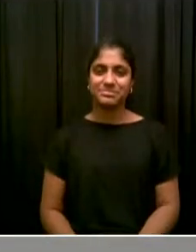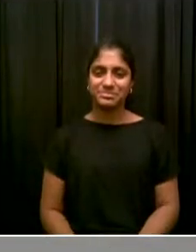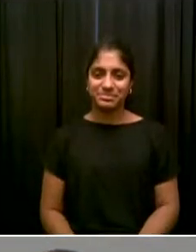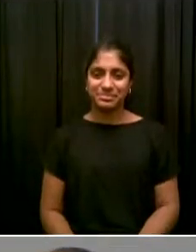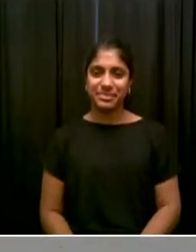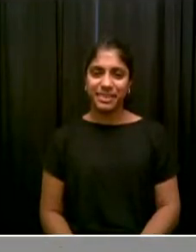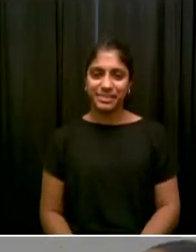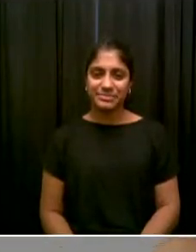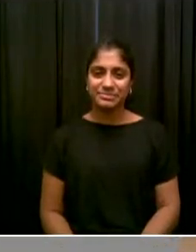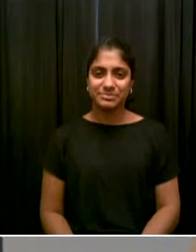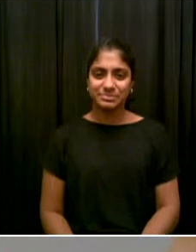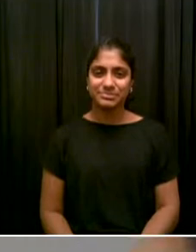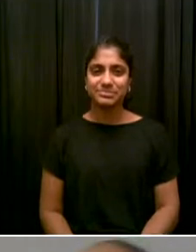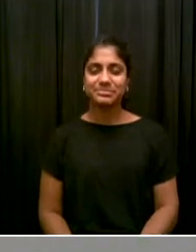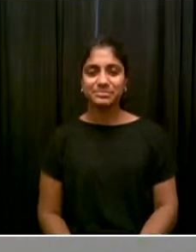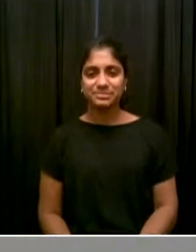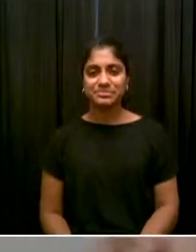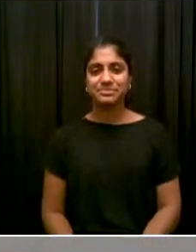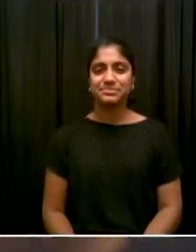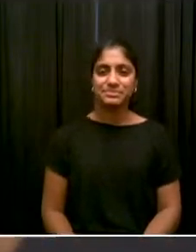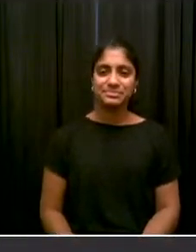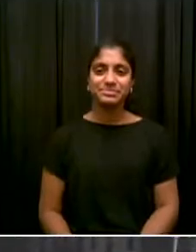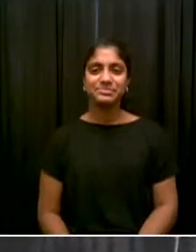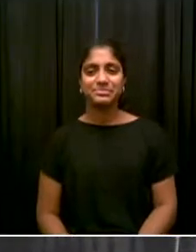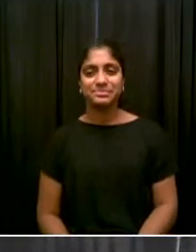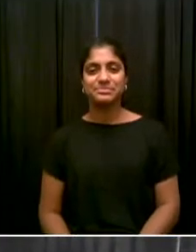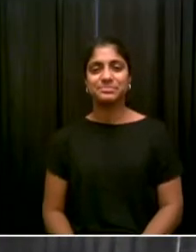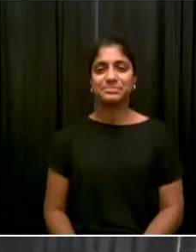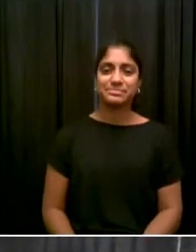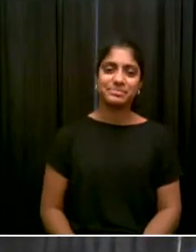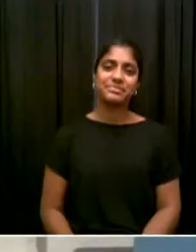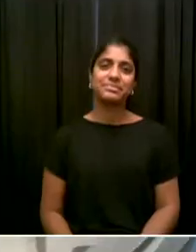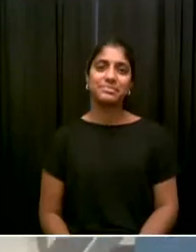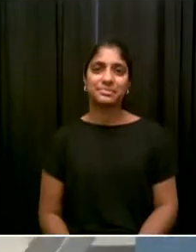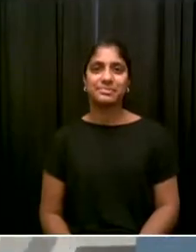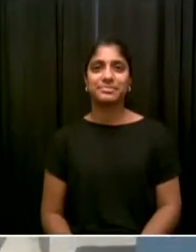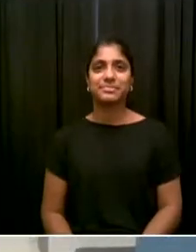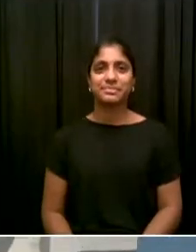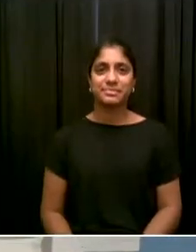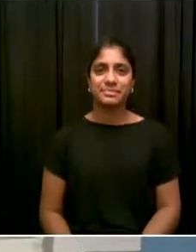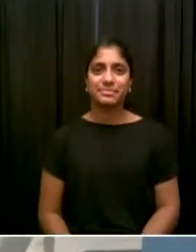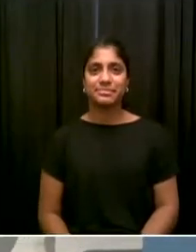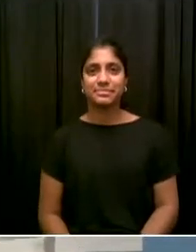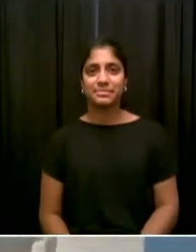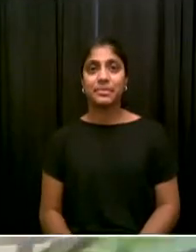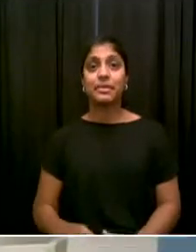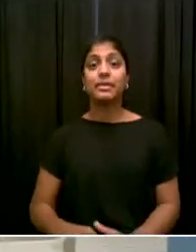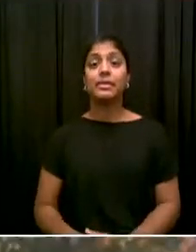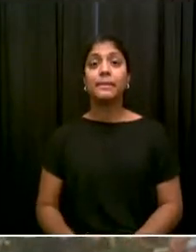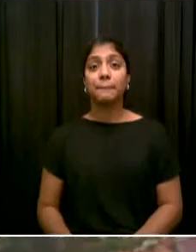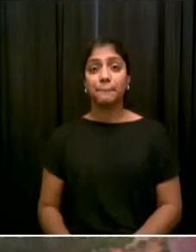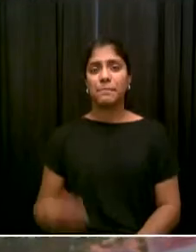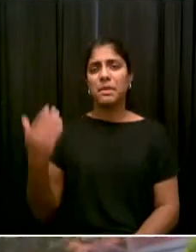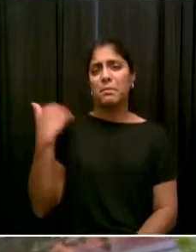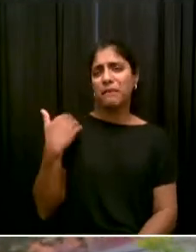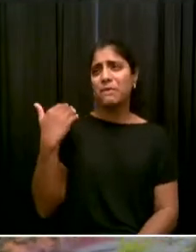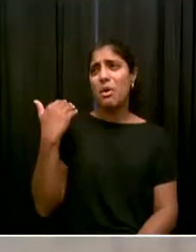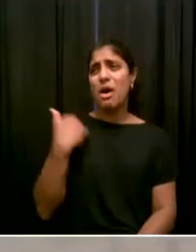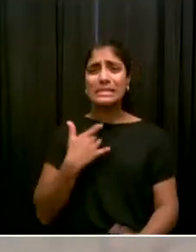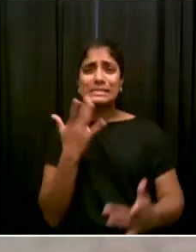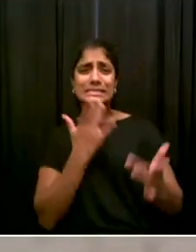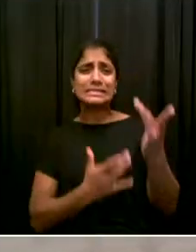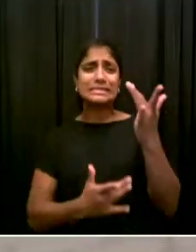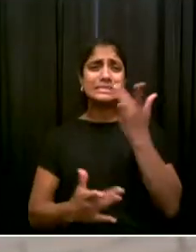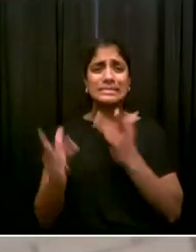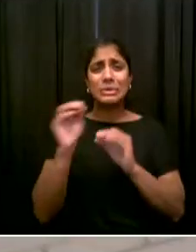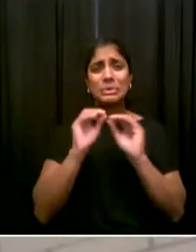don't receive. Yeah, I'm running out of patience, got me begging on my knees. Yeah, I don't wanna listen. All you gonna do is tease, brother us. We'll just sting you like some bees